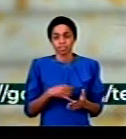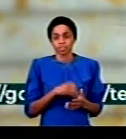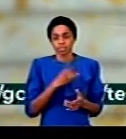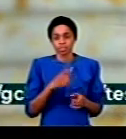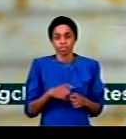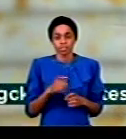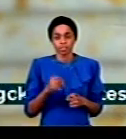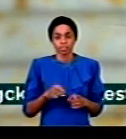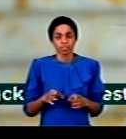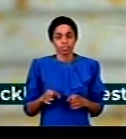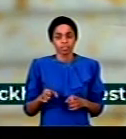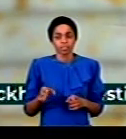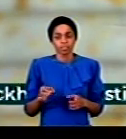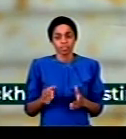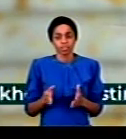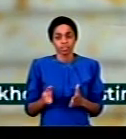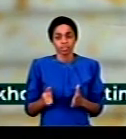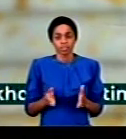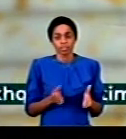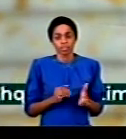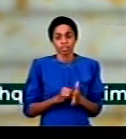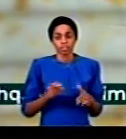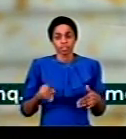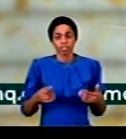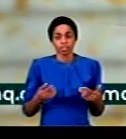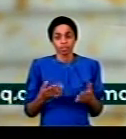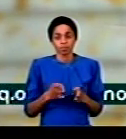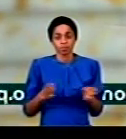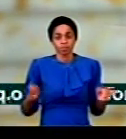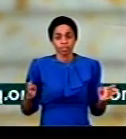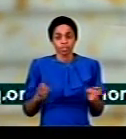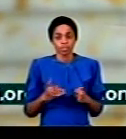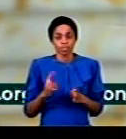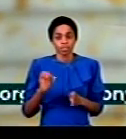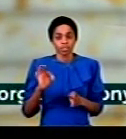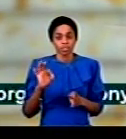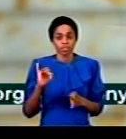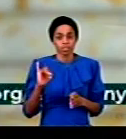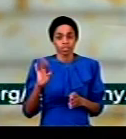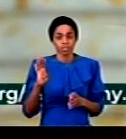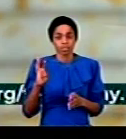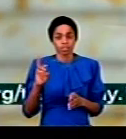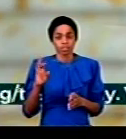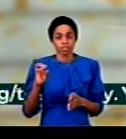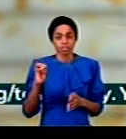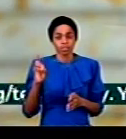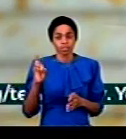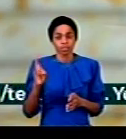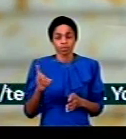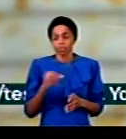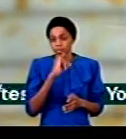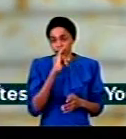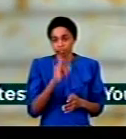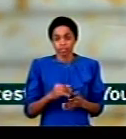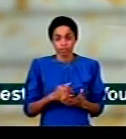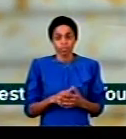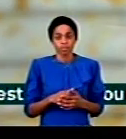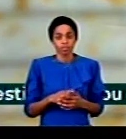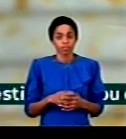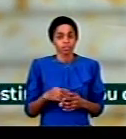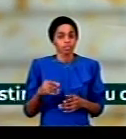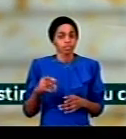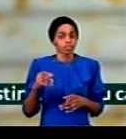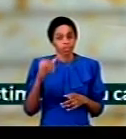that I have to operate it because it has entered a dangerous period. At the time, I agreed because of the